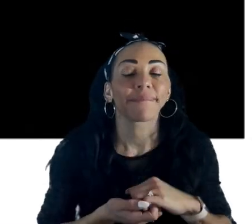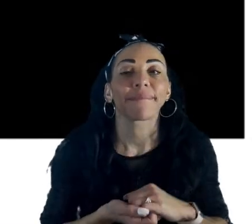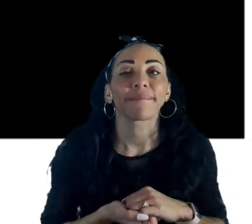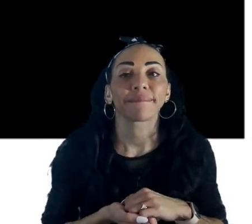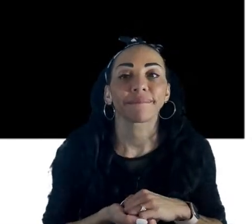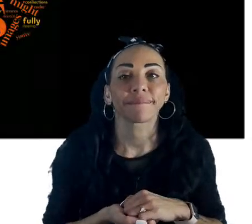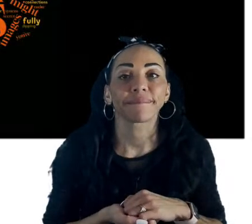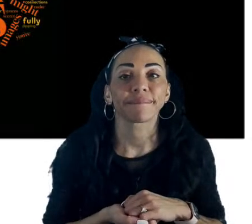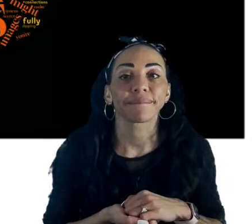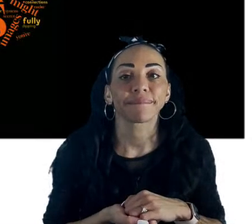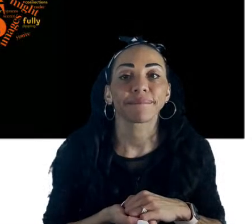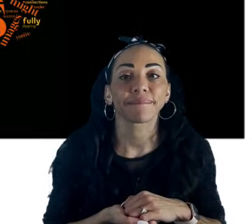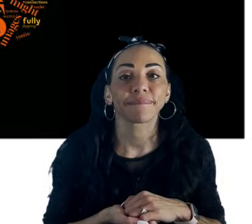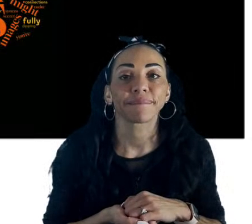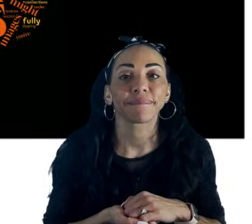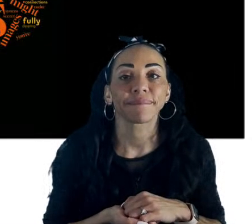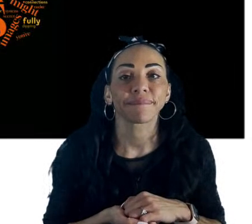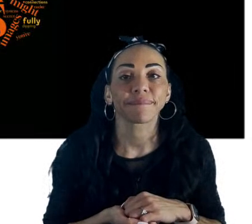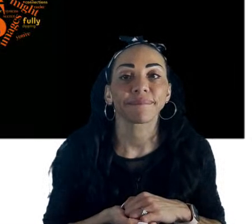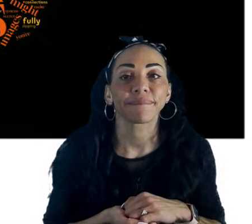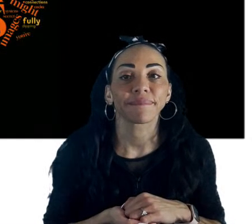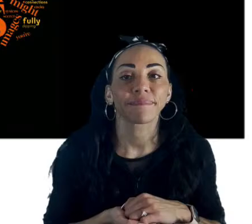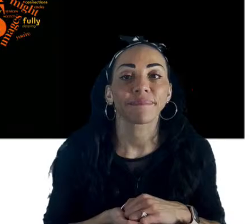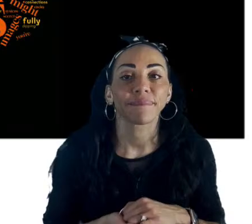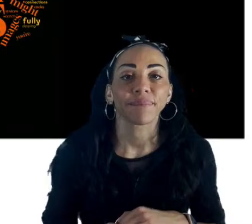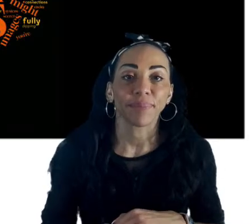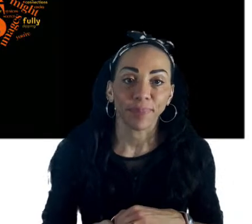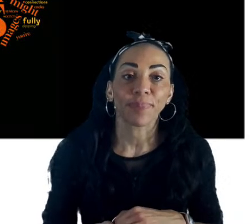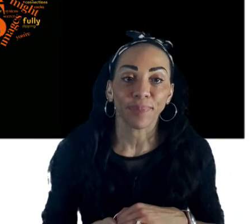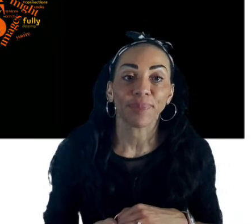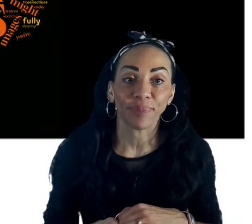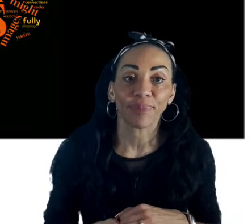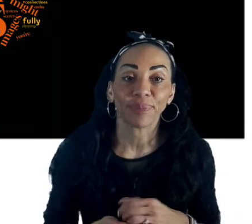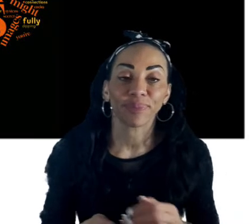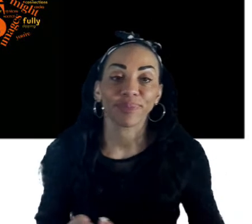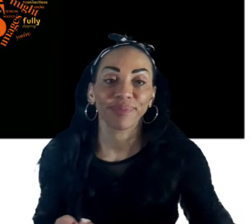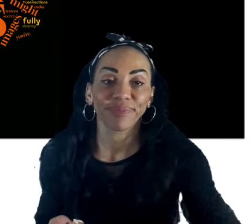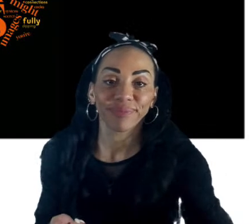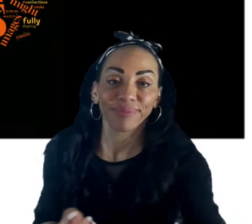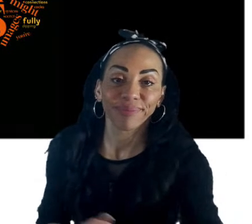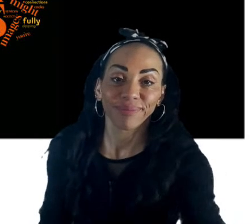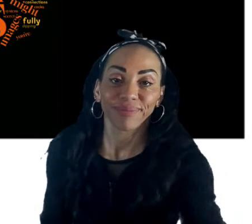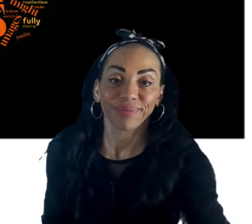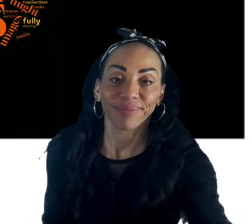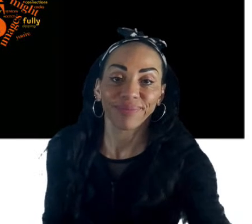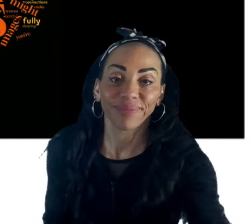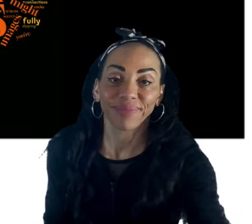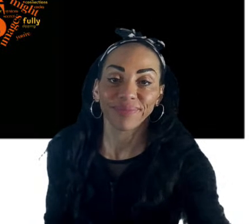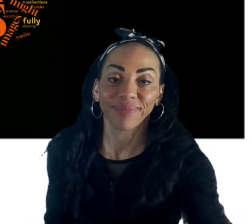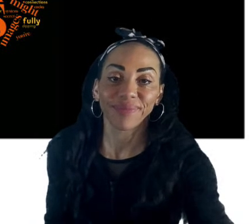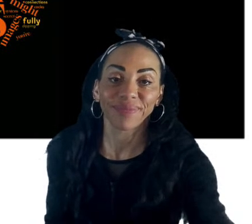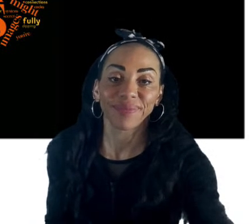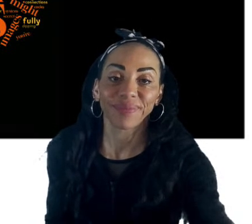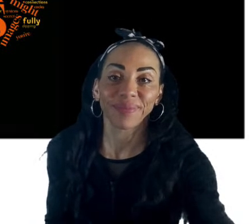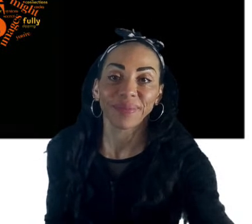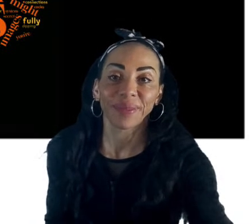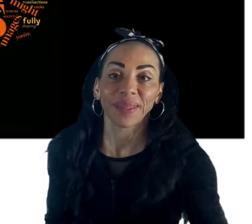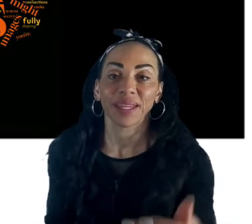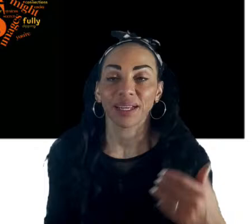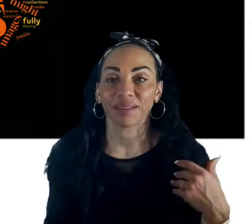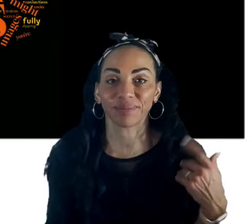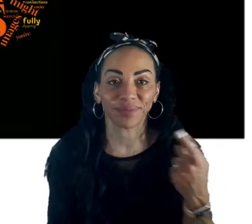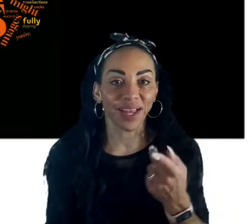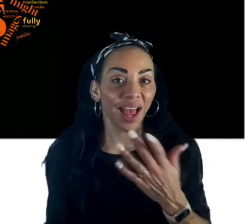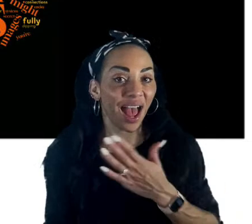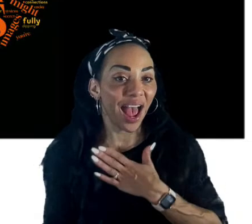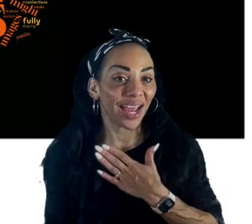maybe we have... Yeah, so I'm still into this way of presenting stories. I don't know, maybe it's old hat,